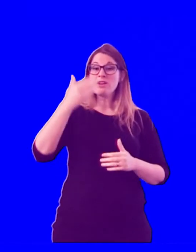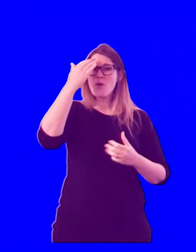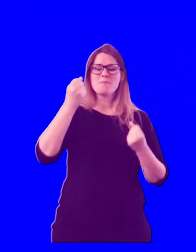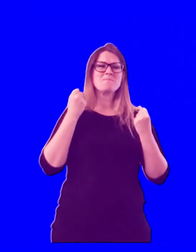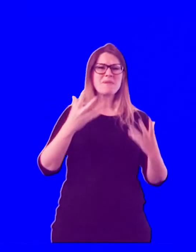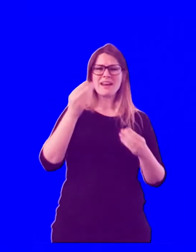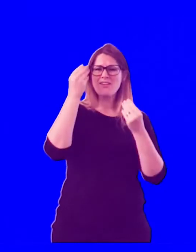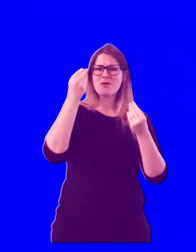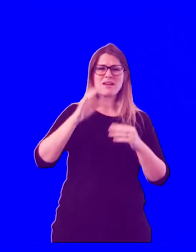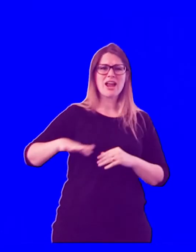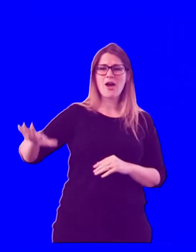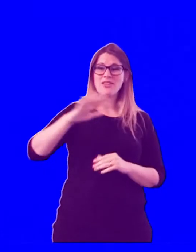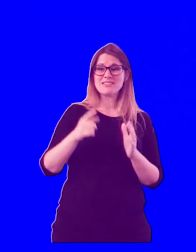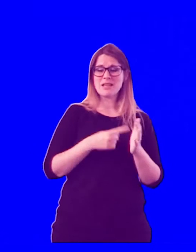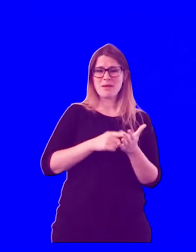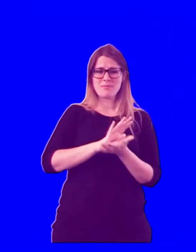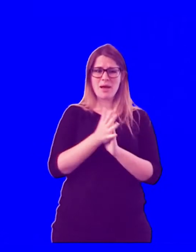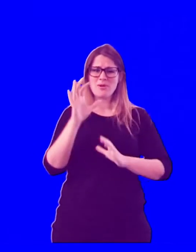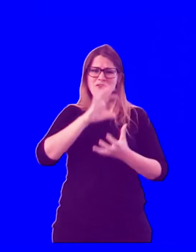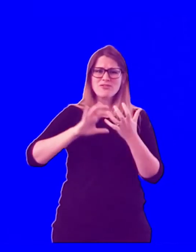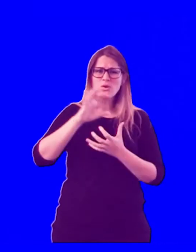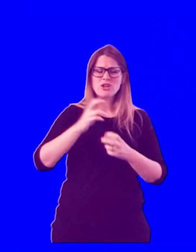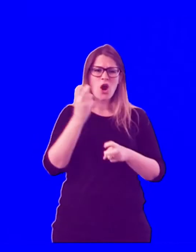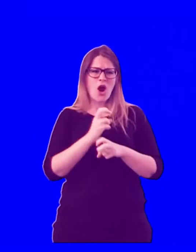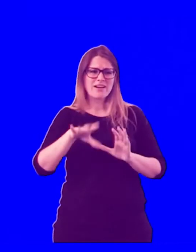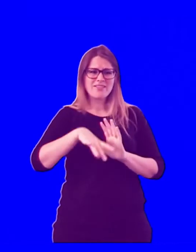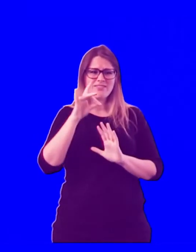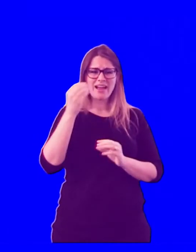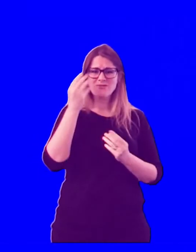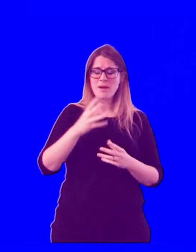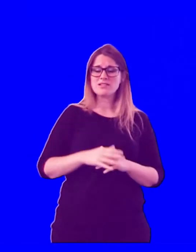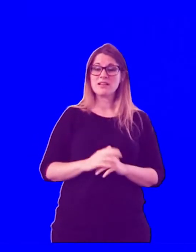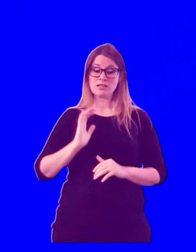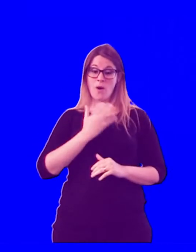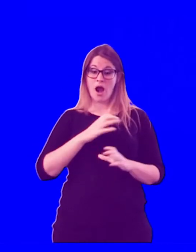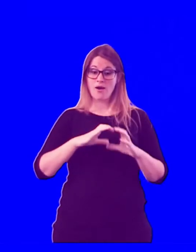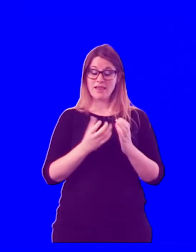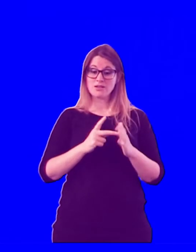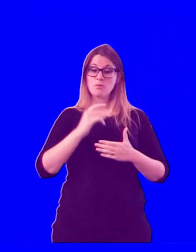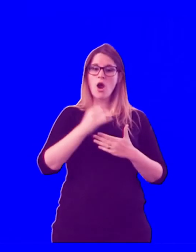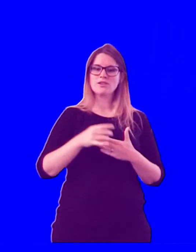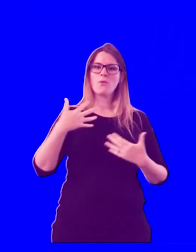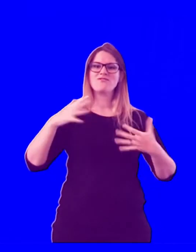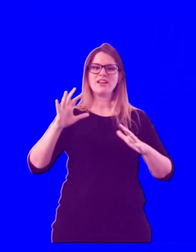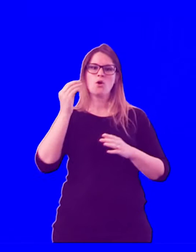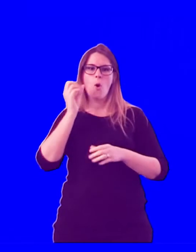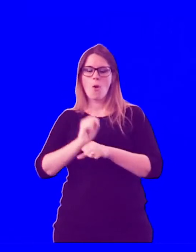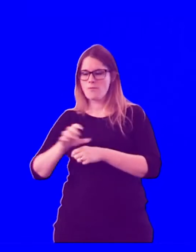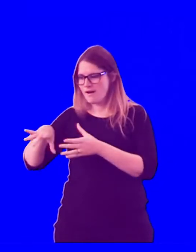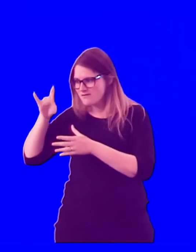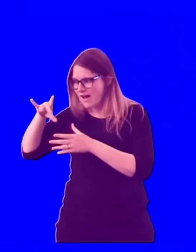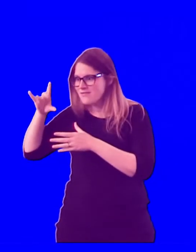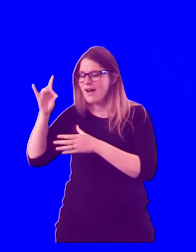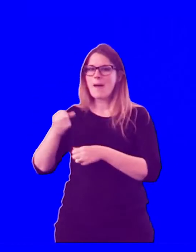of information out there, and it can sometimes be confusing and difficult to find. Our class project has done that homework for you and made it